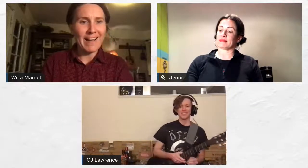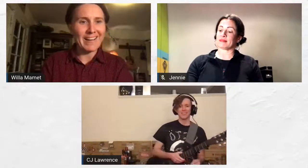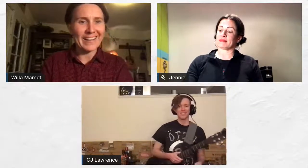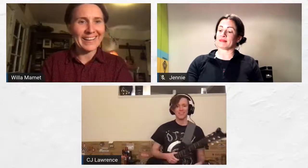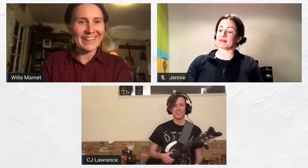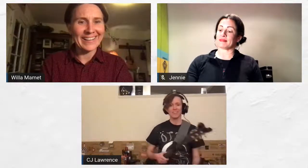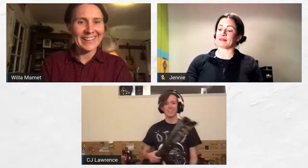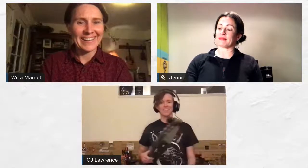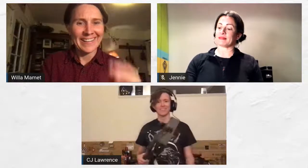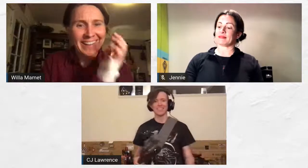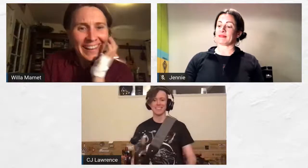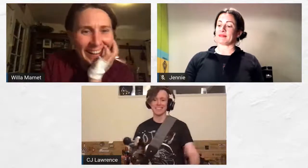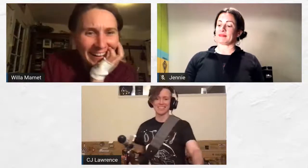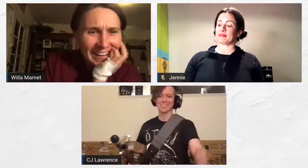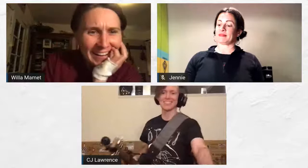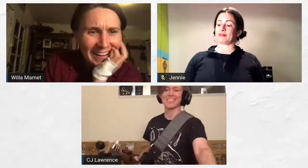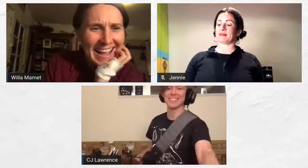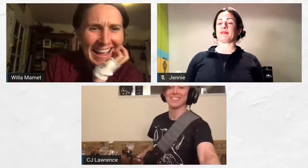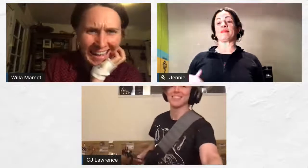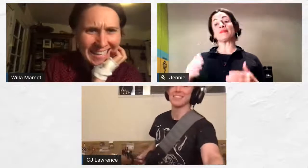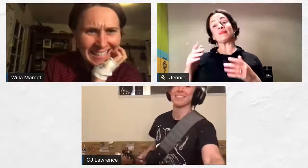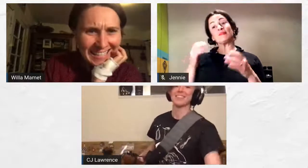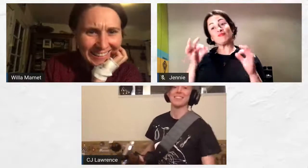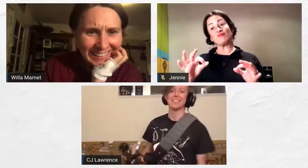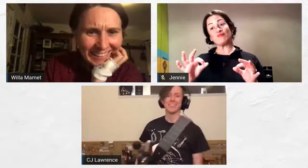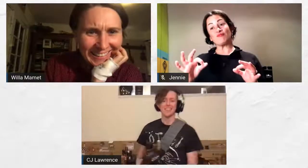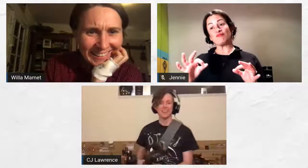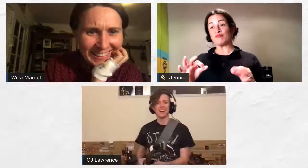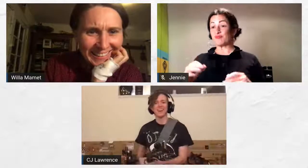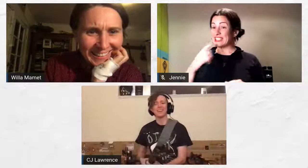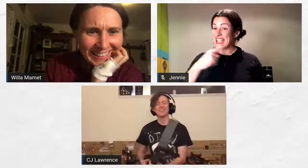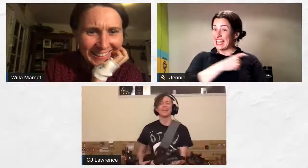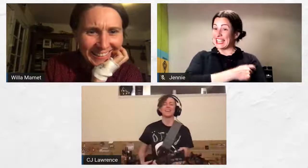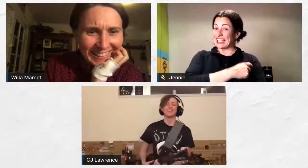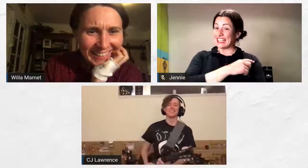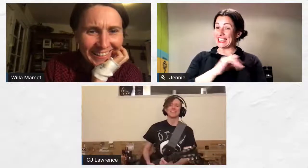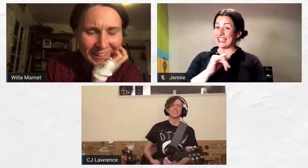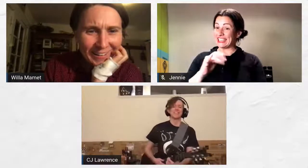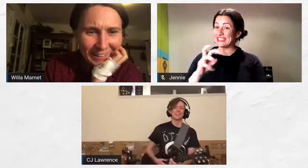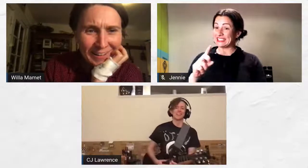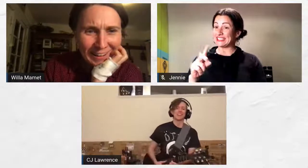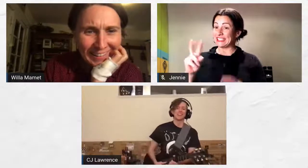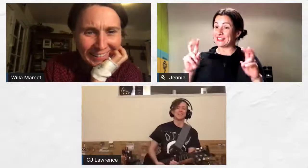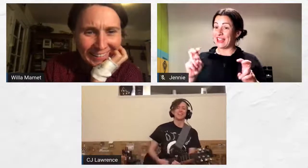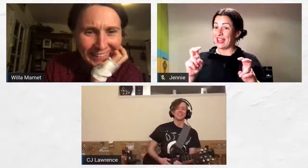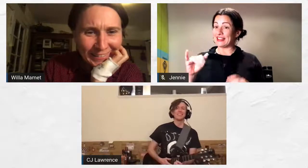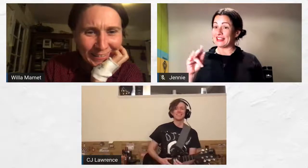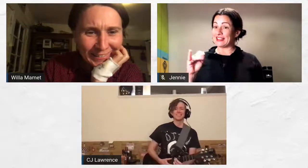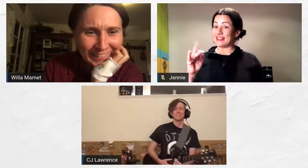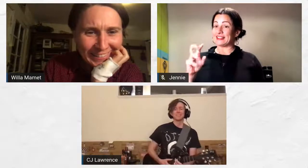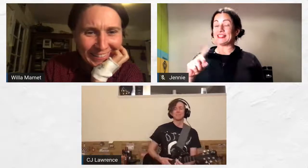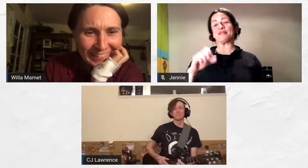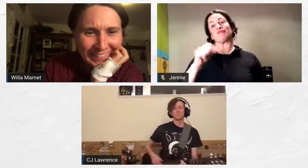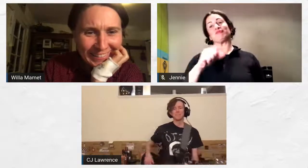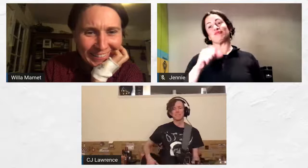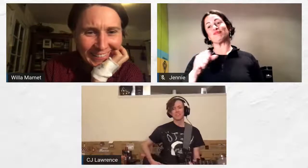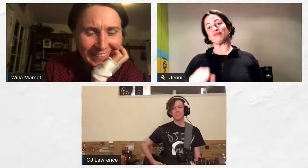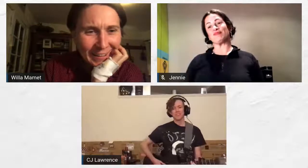Right on. Yeah, thanks. Inked? Yeah. Okay, cool.